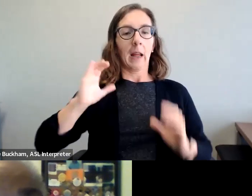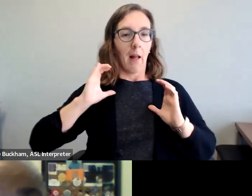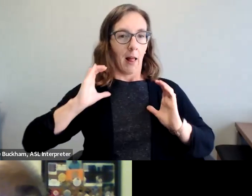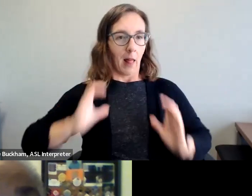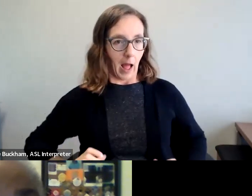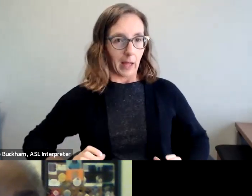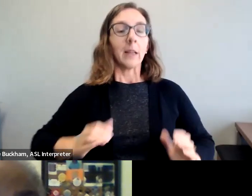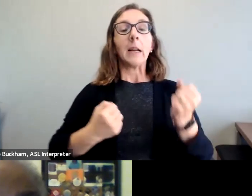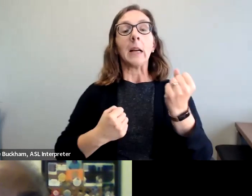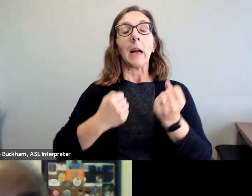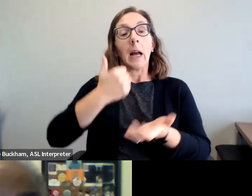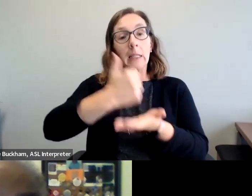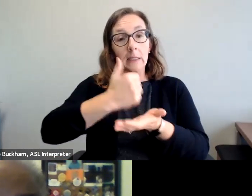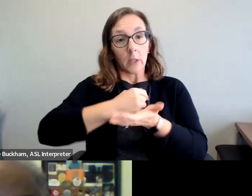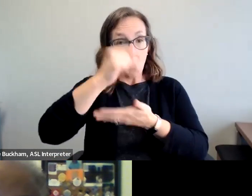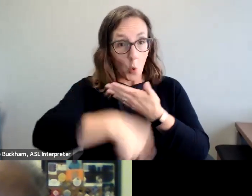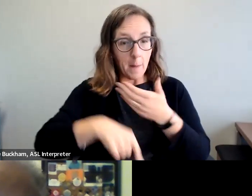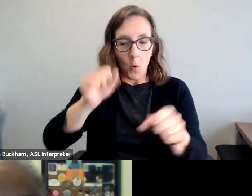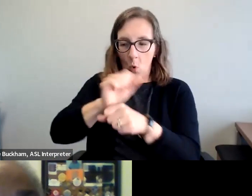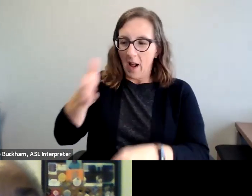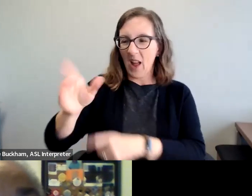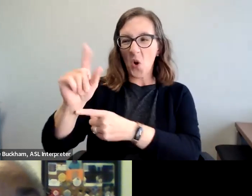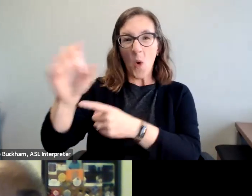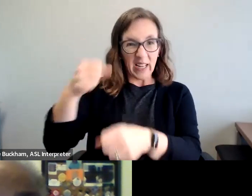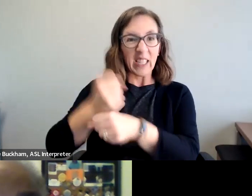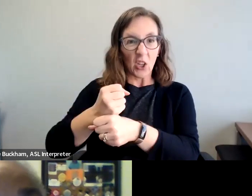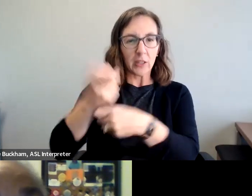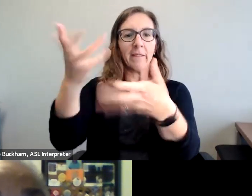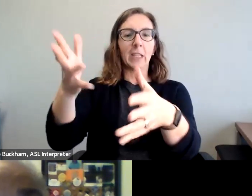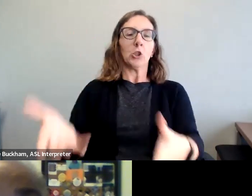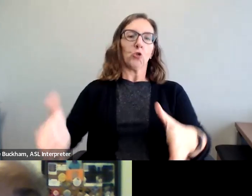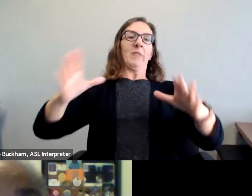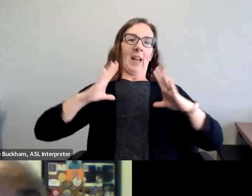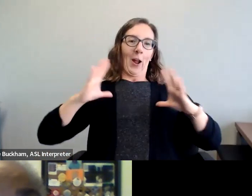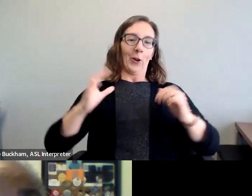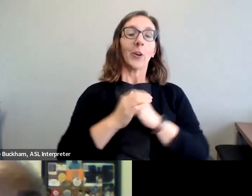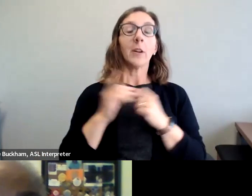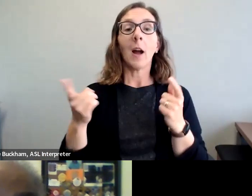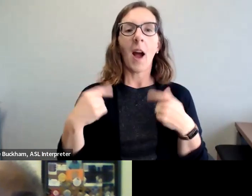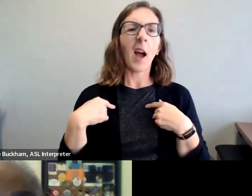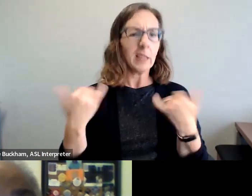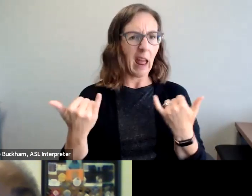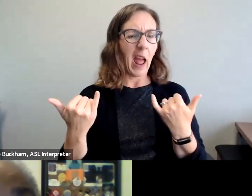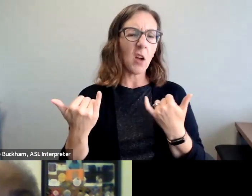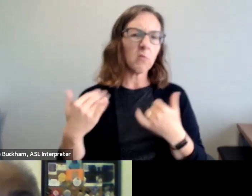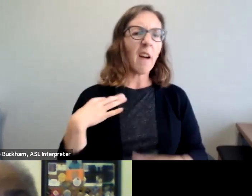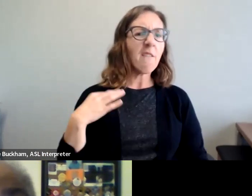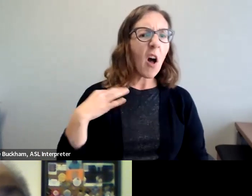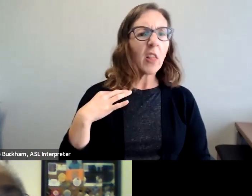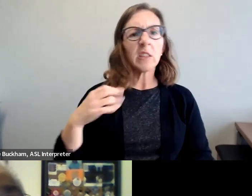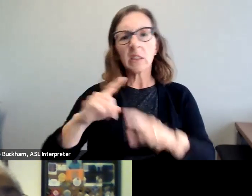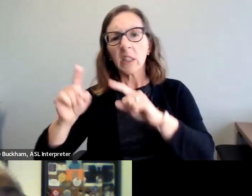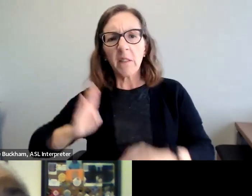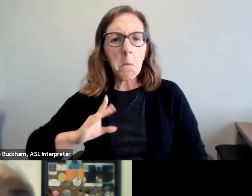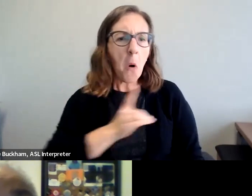after 20 years. I am on volunteer boards and advisory councils at this